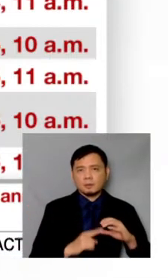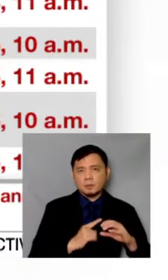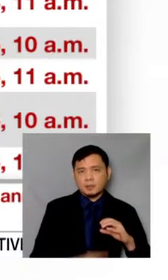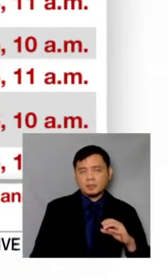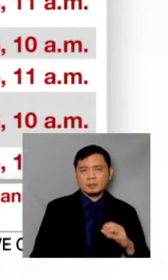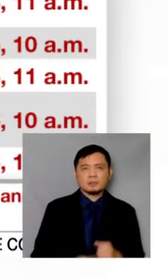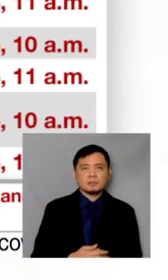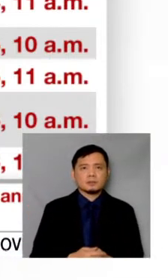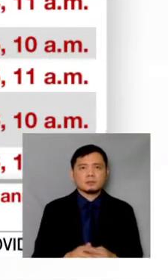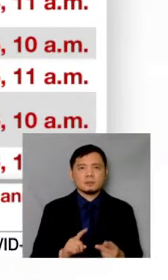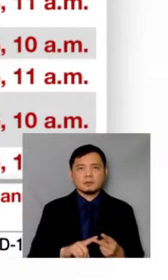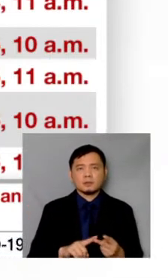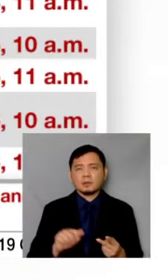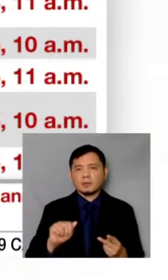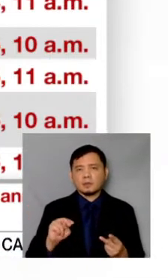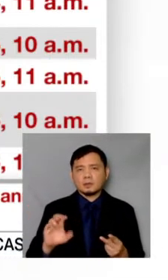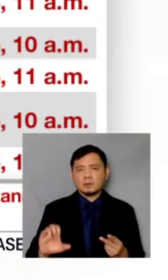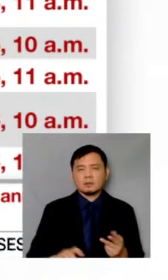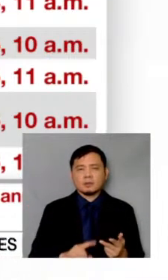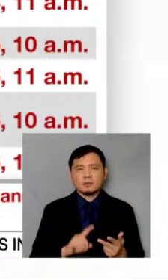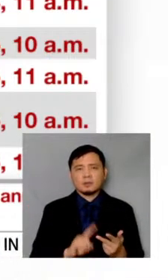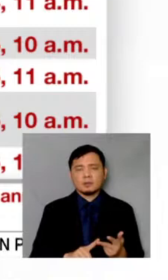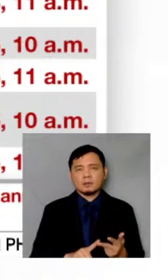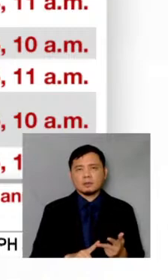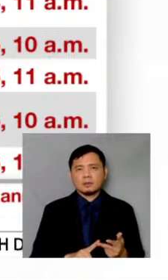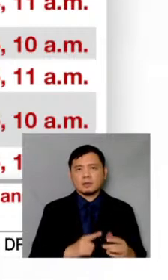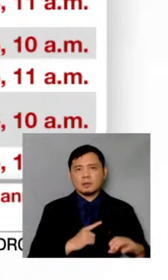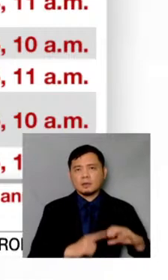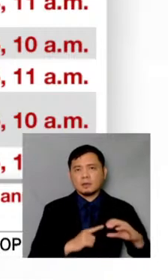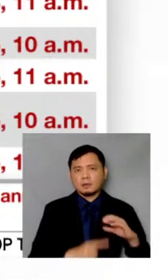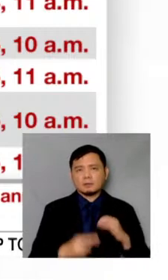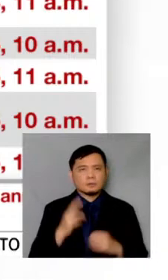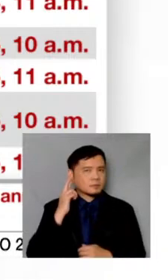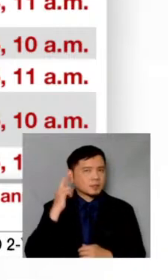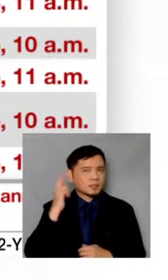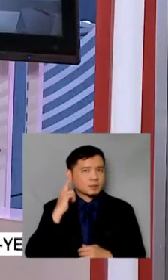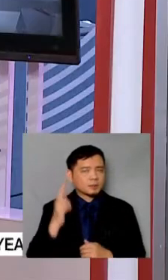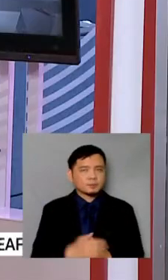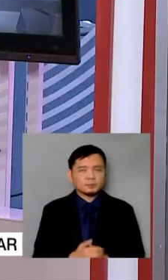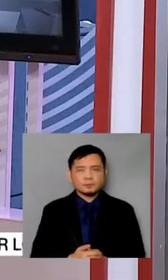News, ANC, and ABS-CBN Teleradio.